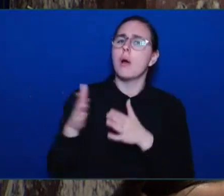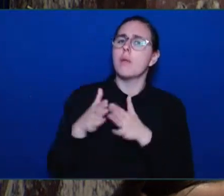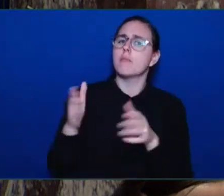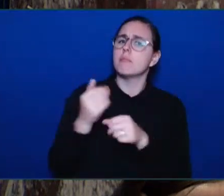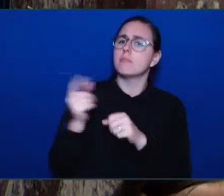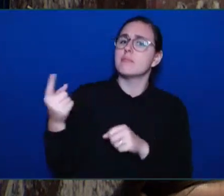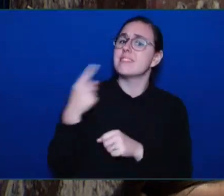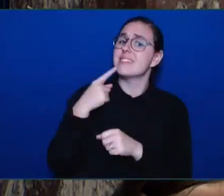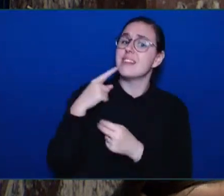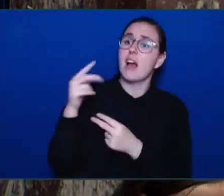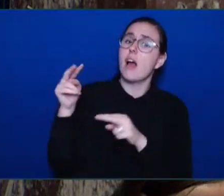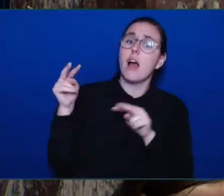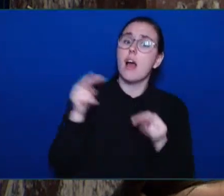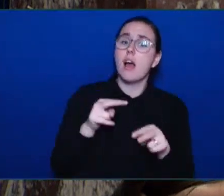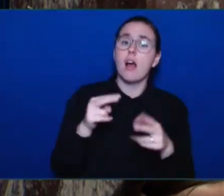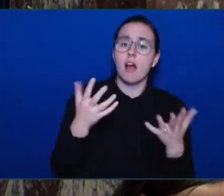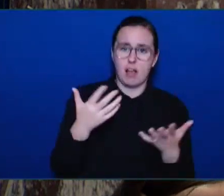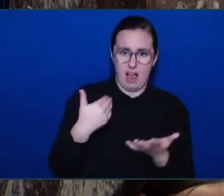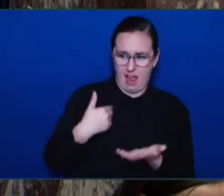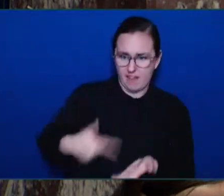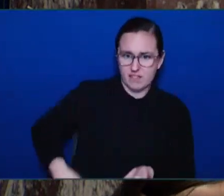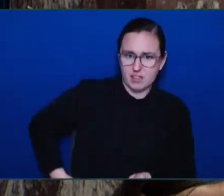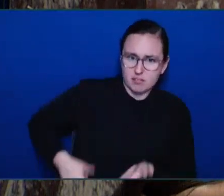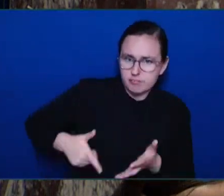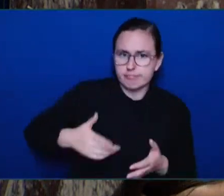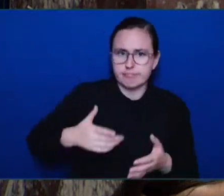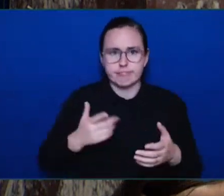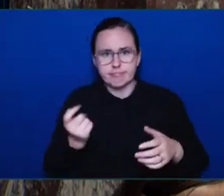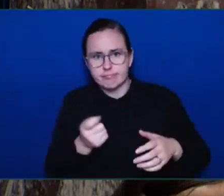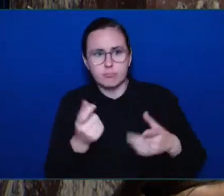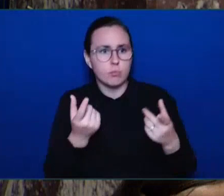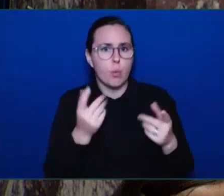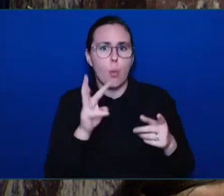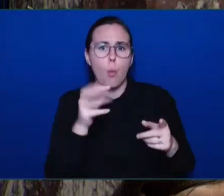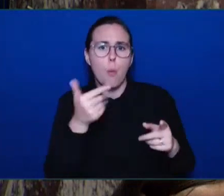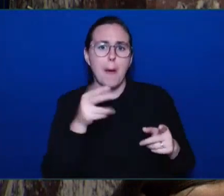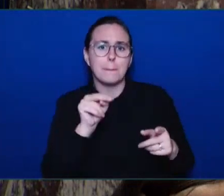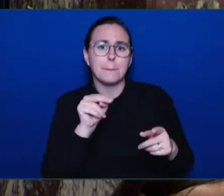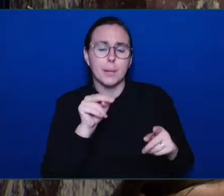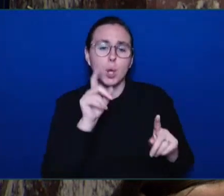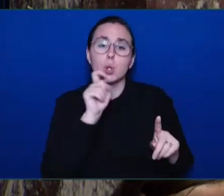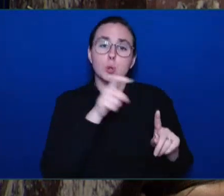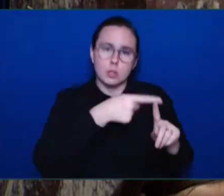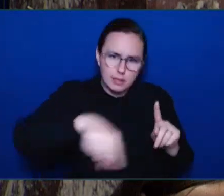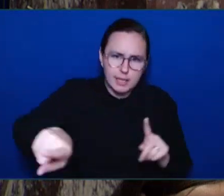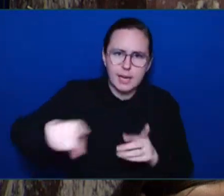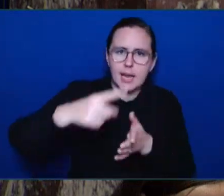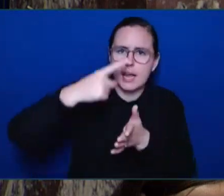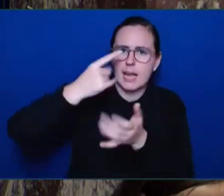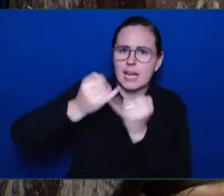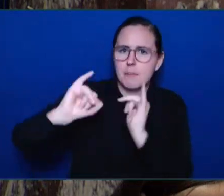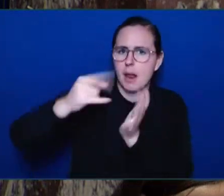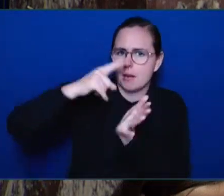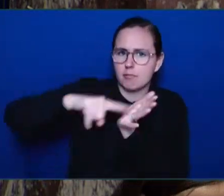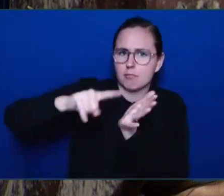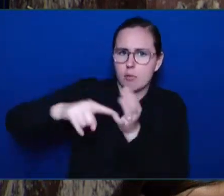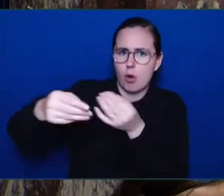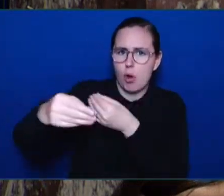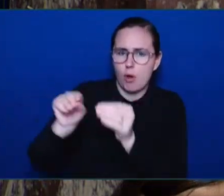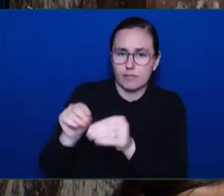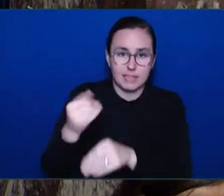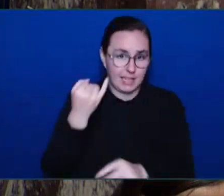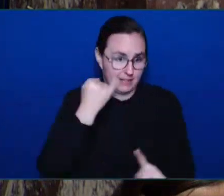Investigations Office, and issues around toxicity of culture should go to the Public Service Agency. But Section 6 of the Police